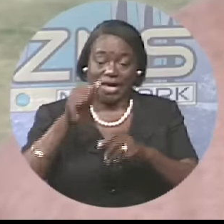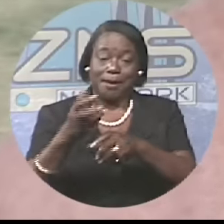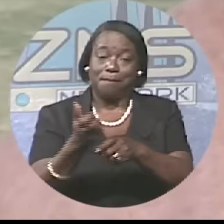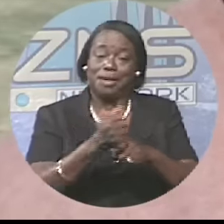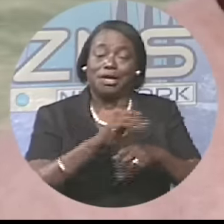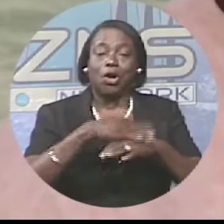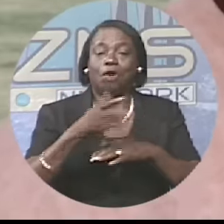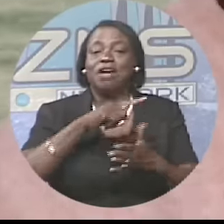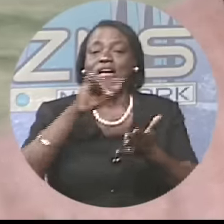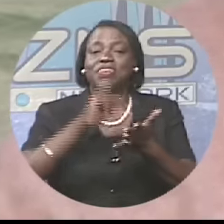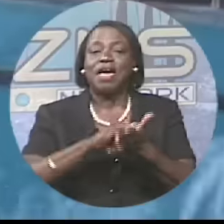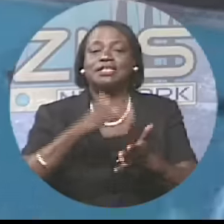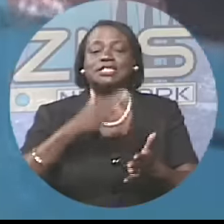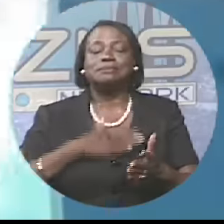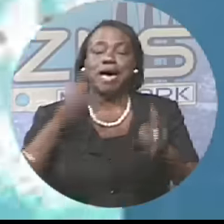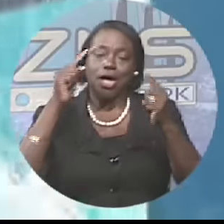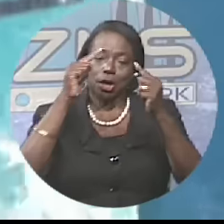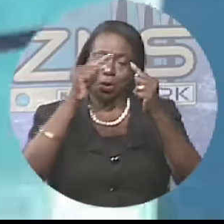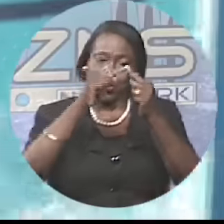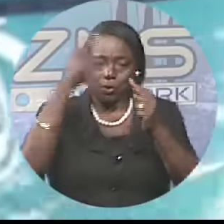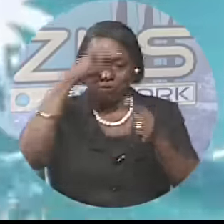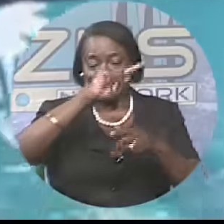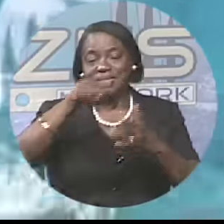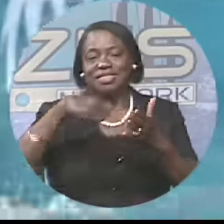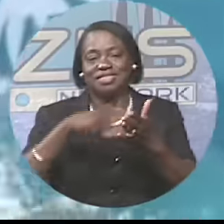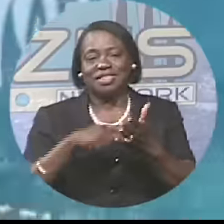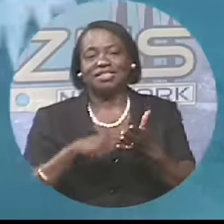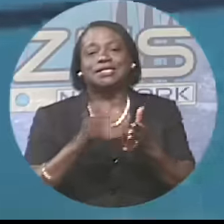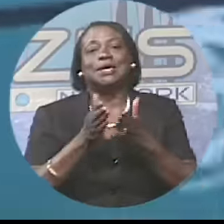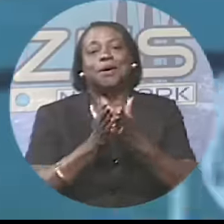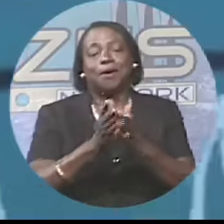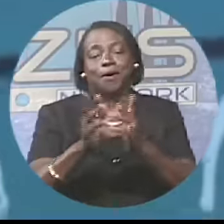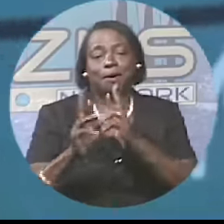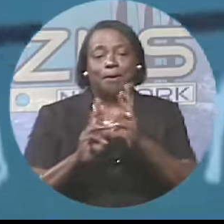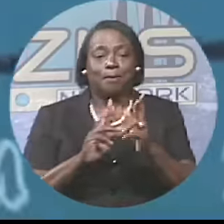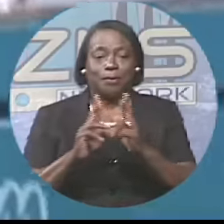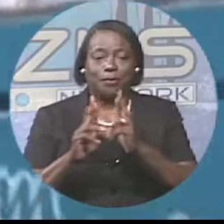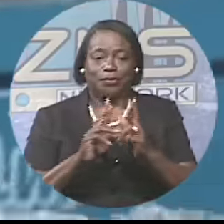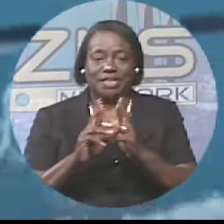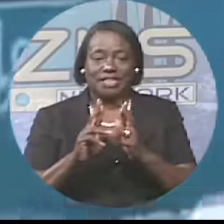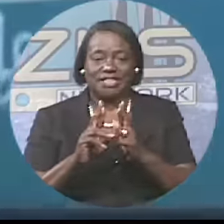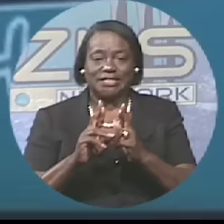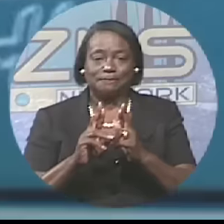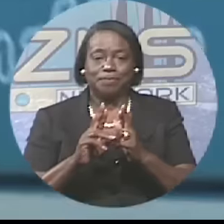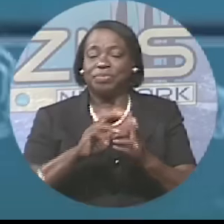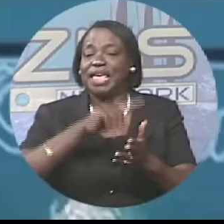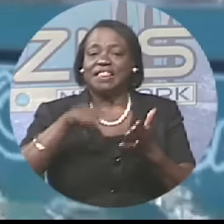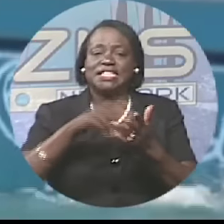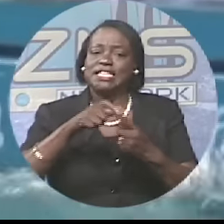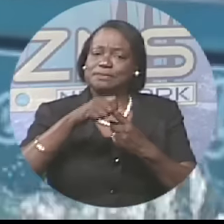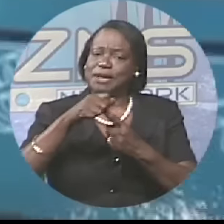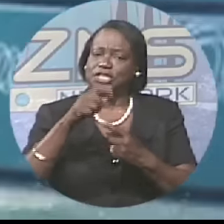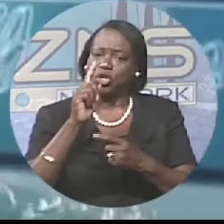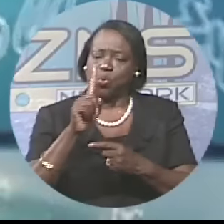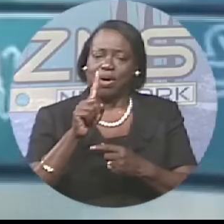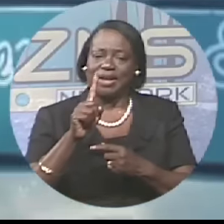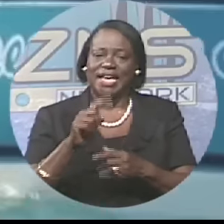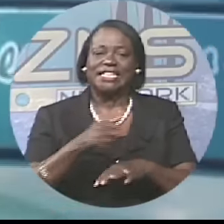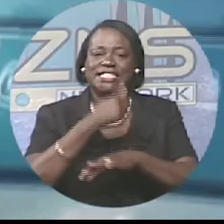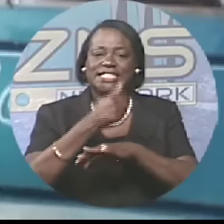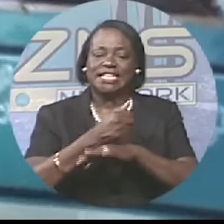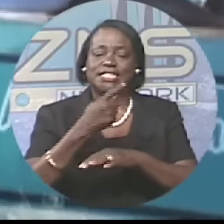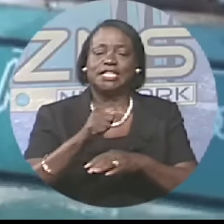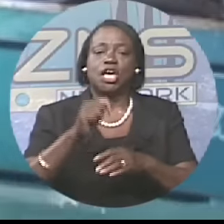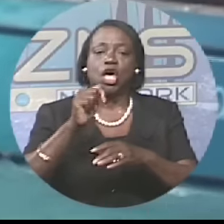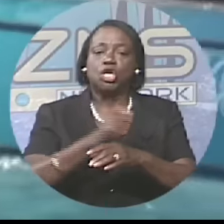goal for this regatta. This regatta is a special regatta because it sets the tune for the new year. That's the truth too, you know. So